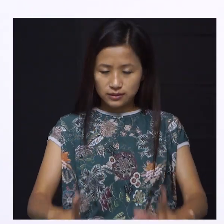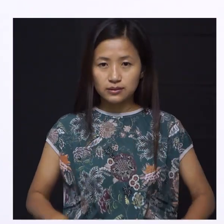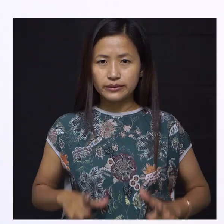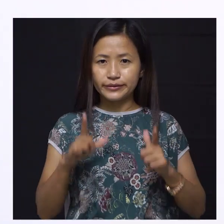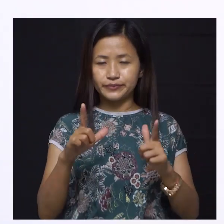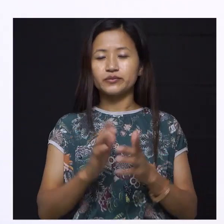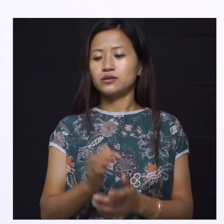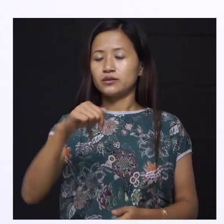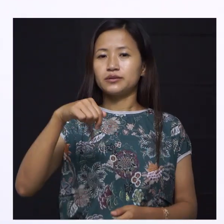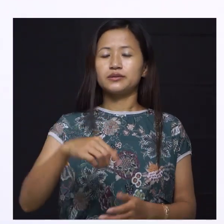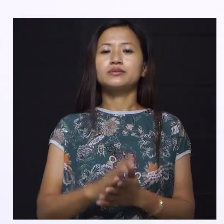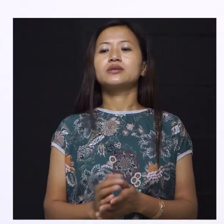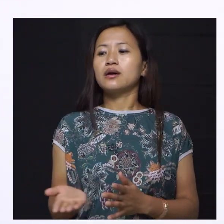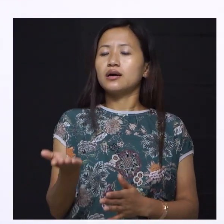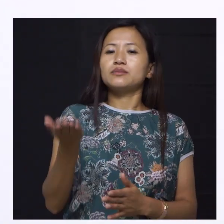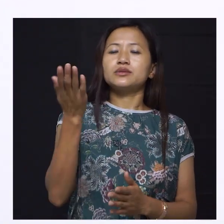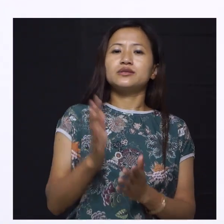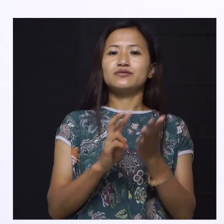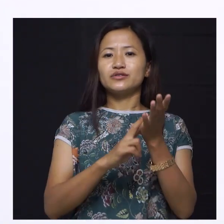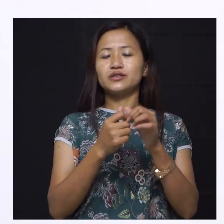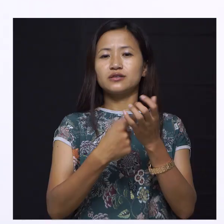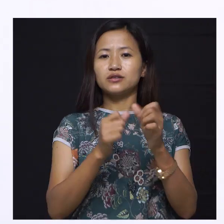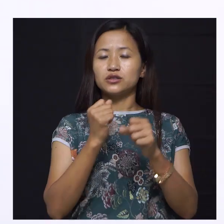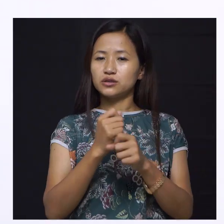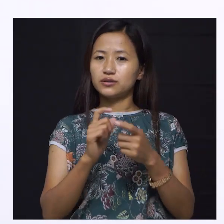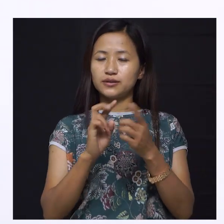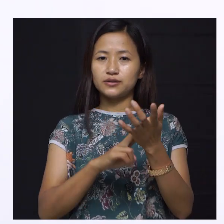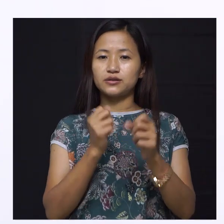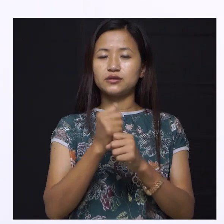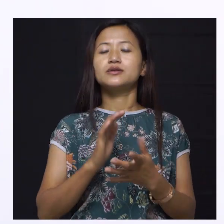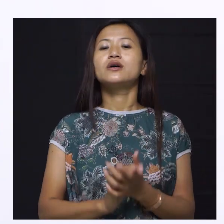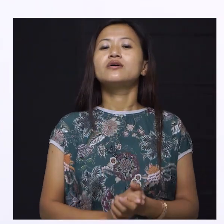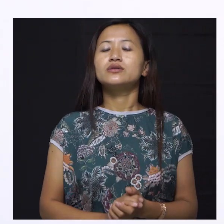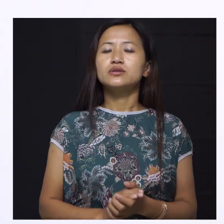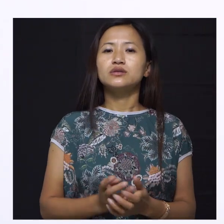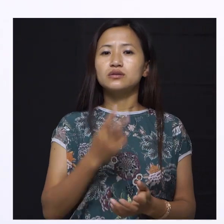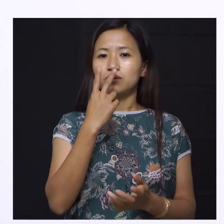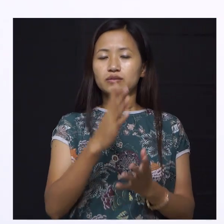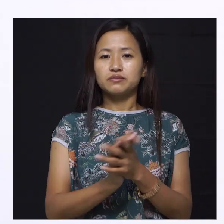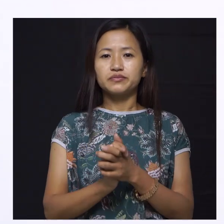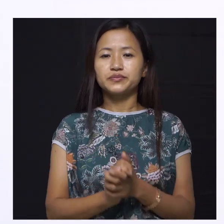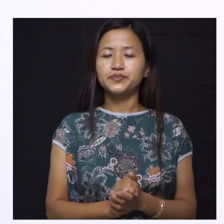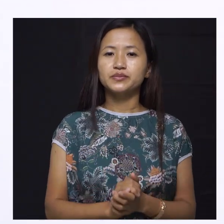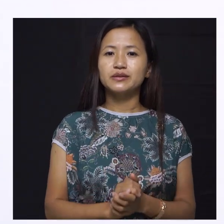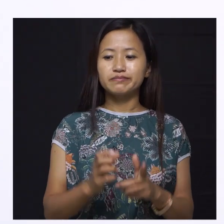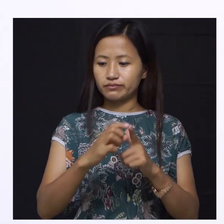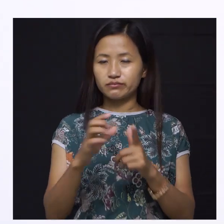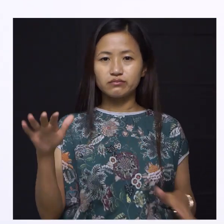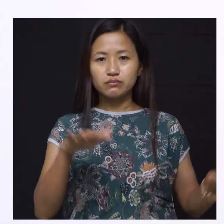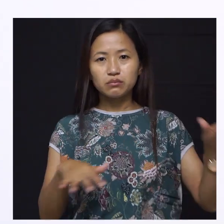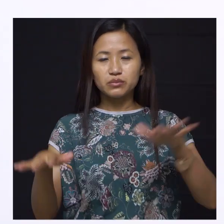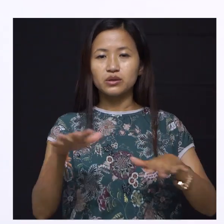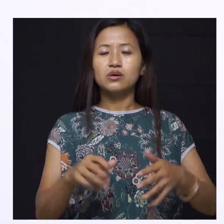this day, we have the updated version. I should say it's the updated version of the drama, which